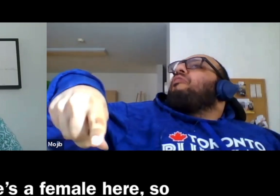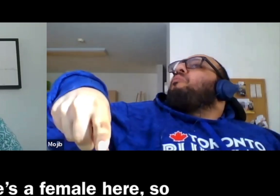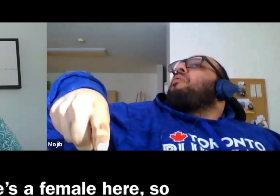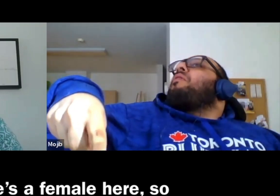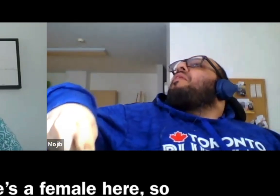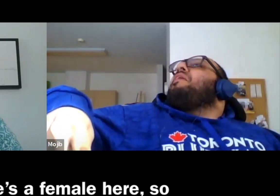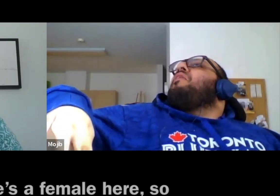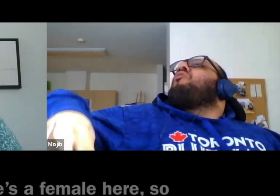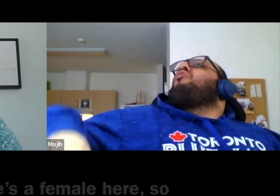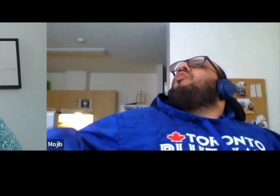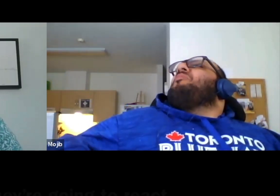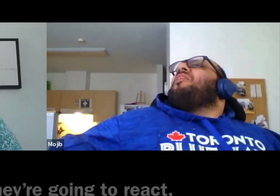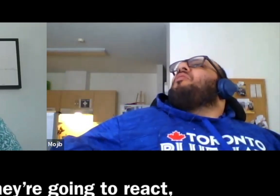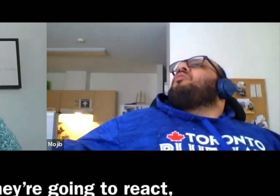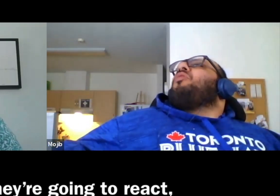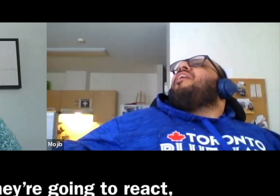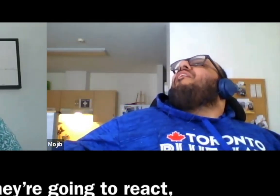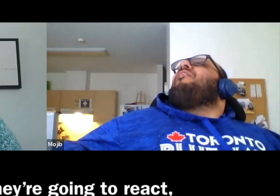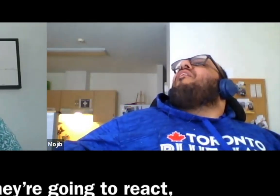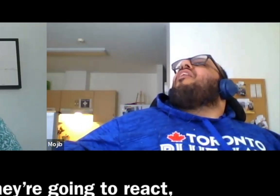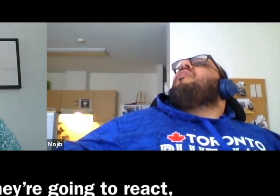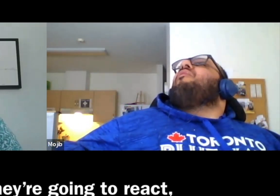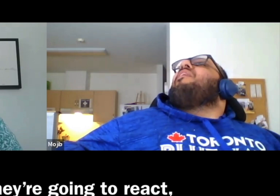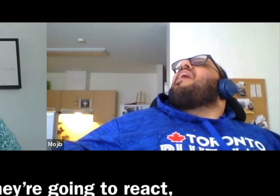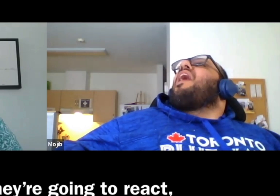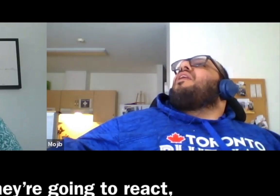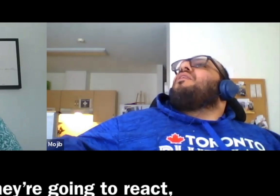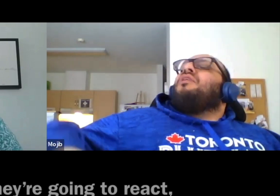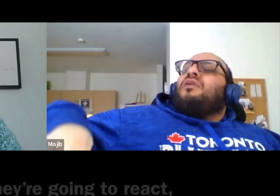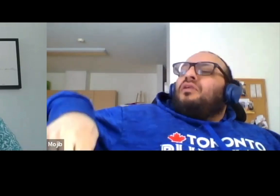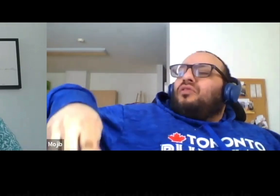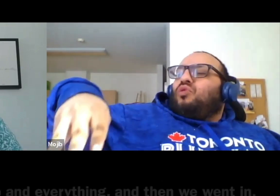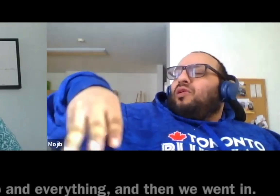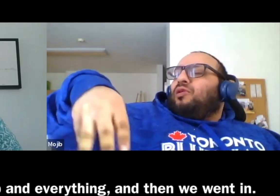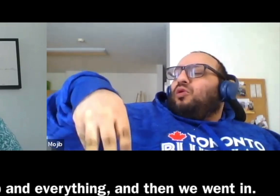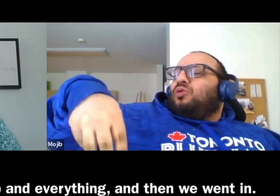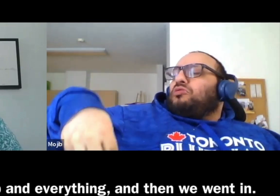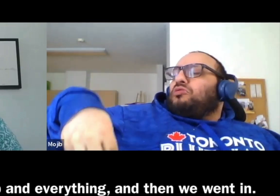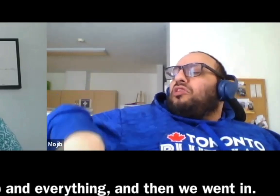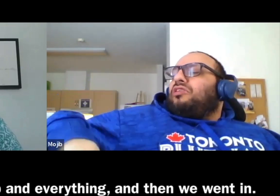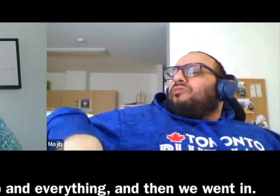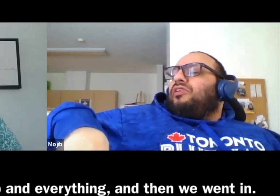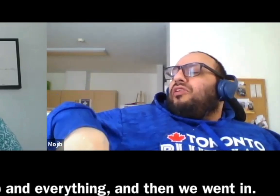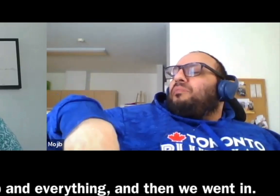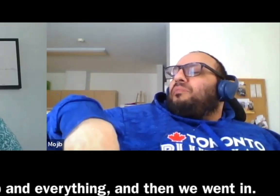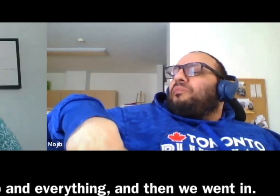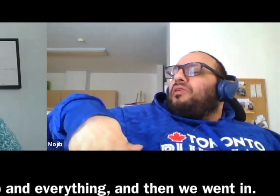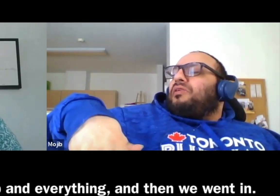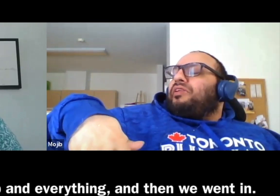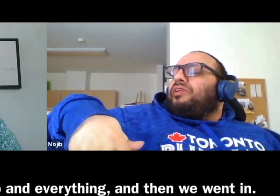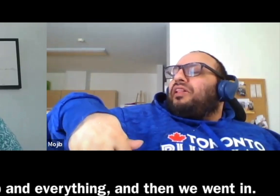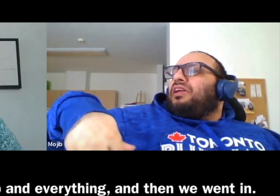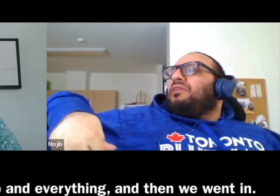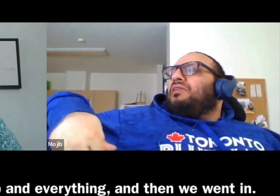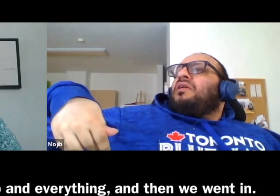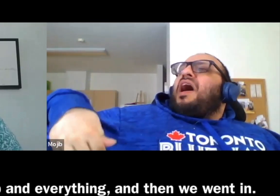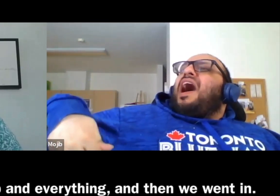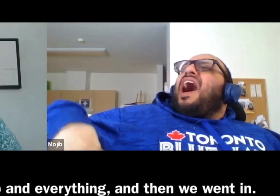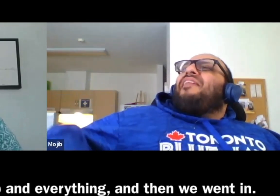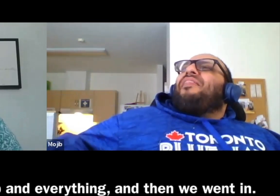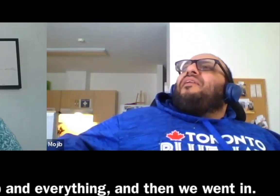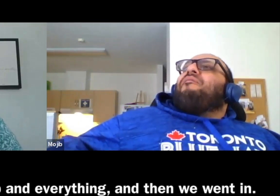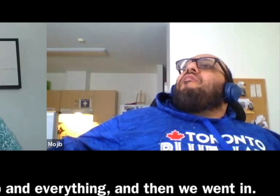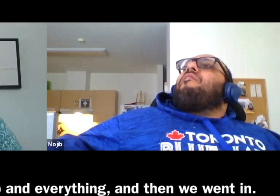there's a female here, so I'm not sure how they're gonna react. So I told her to cover up and